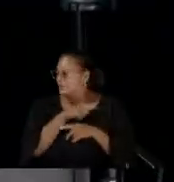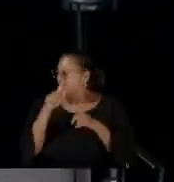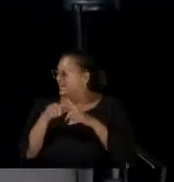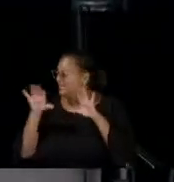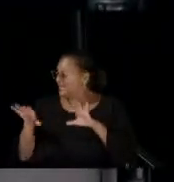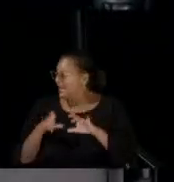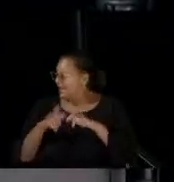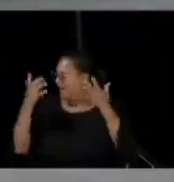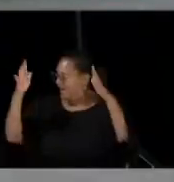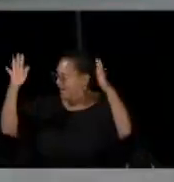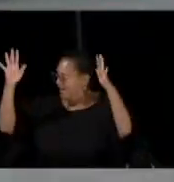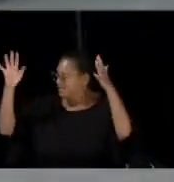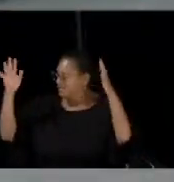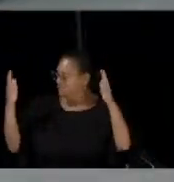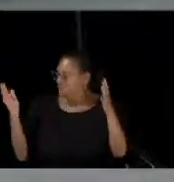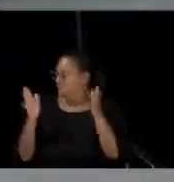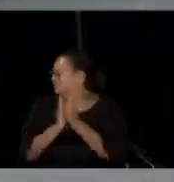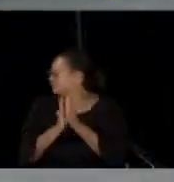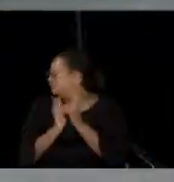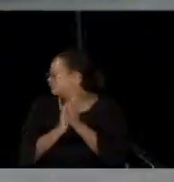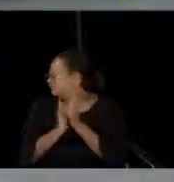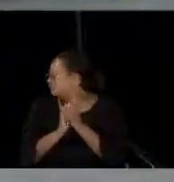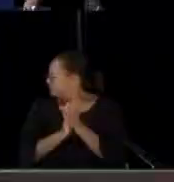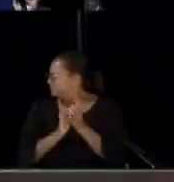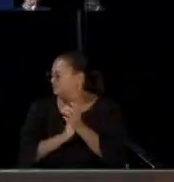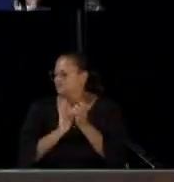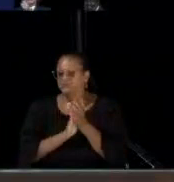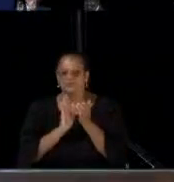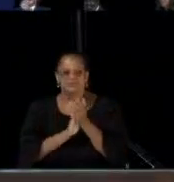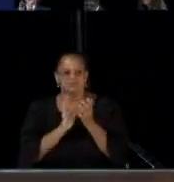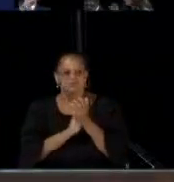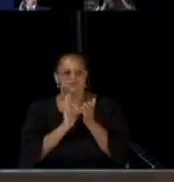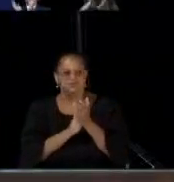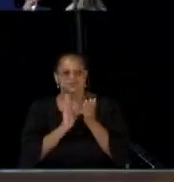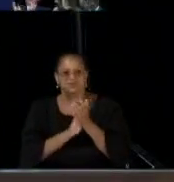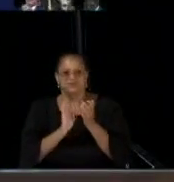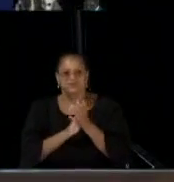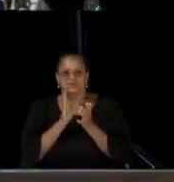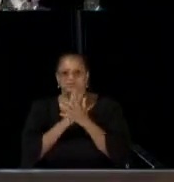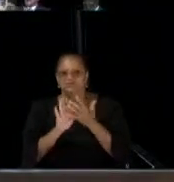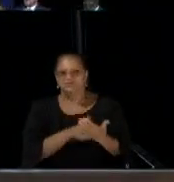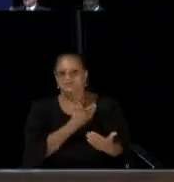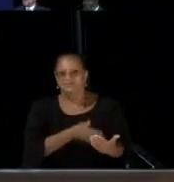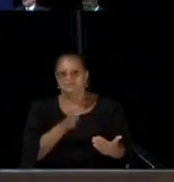We did it!